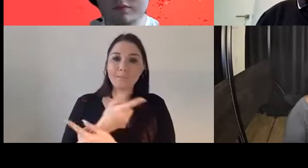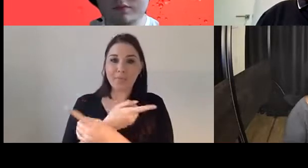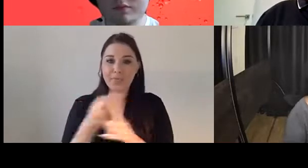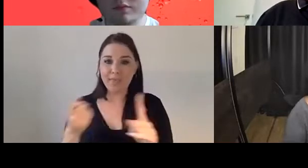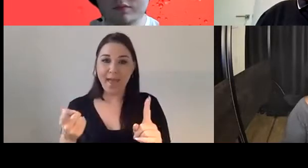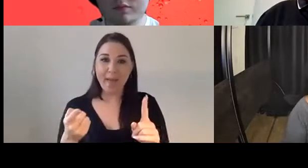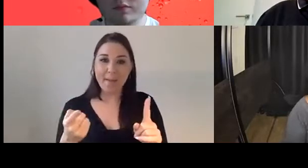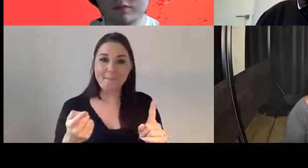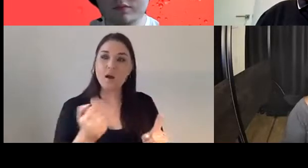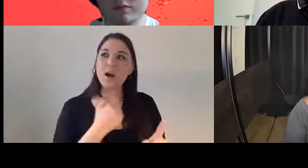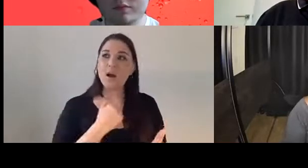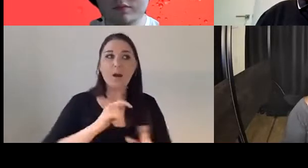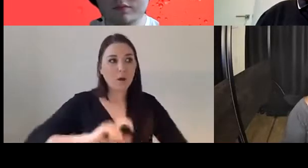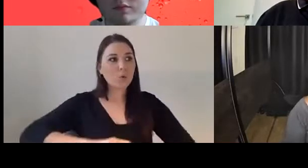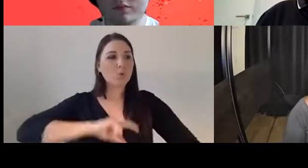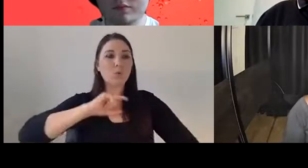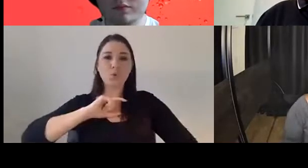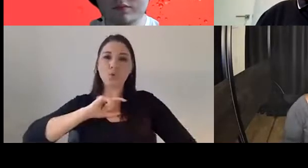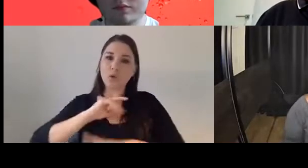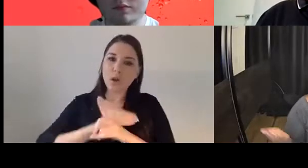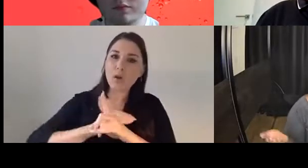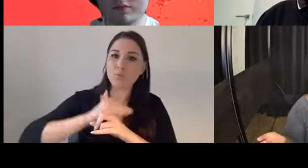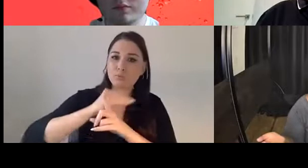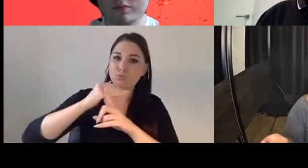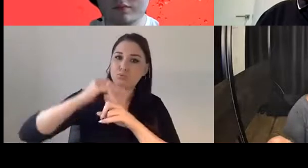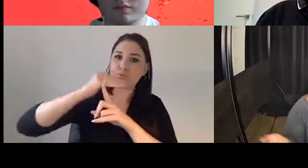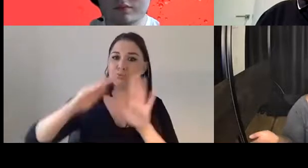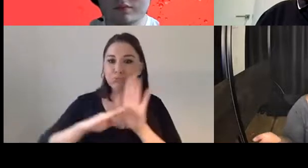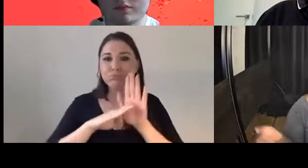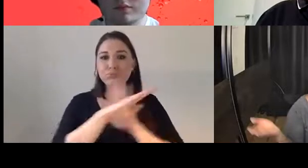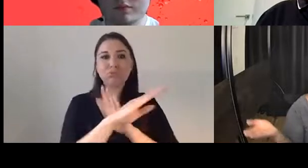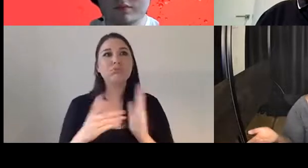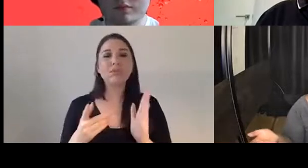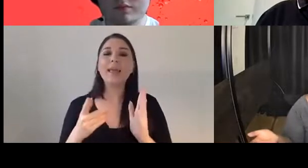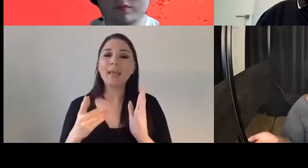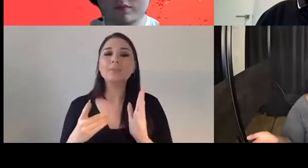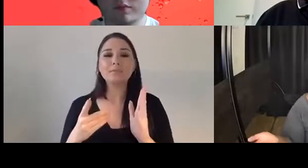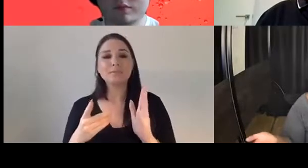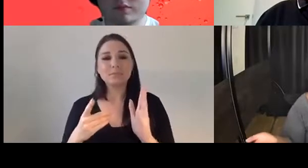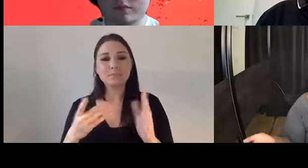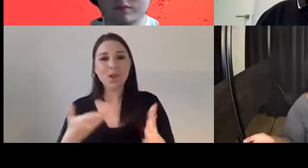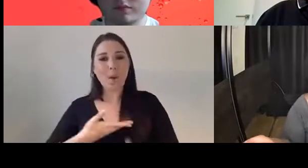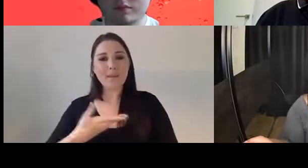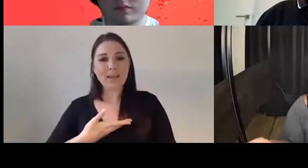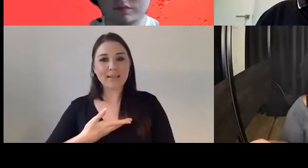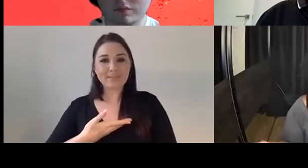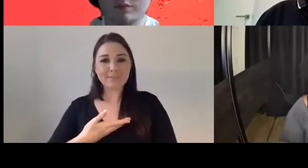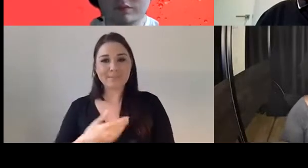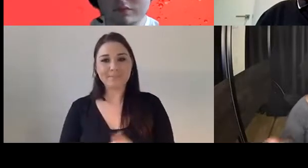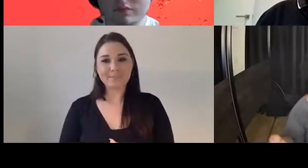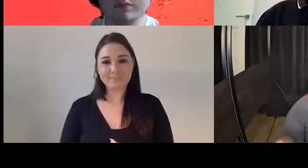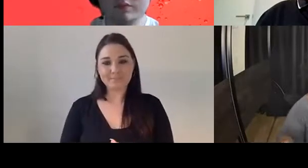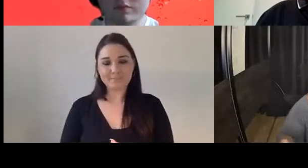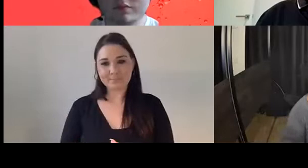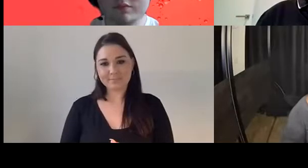can thrive in those companies because, well, a person in a management position thrived in this